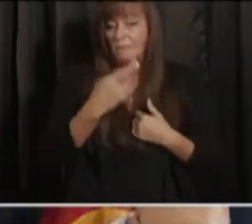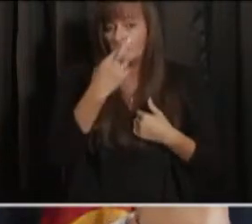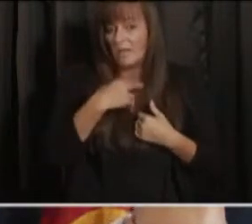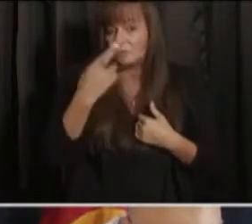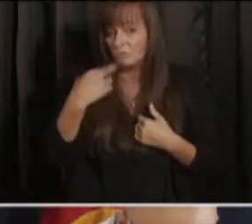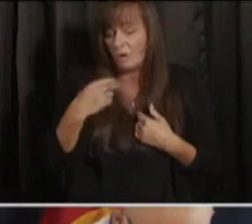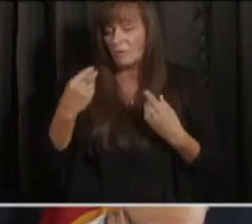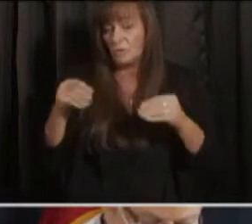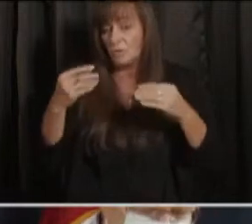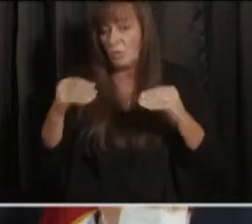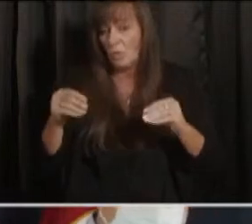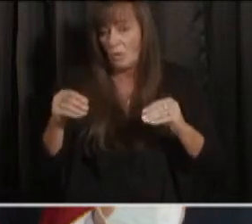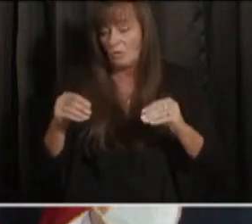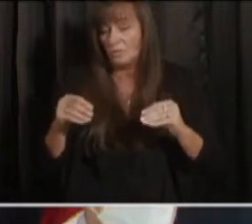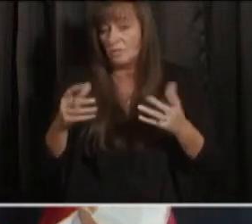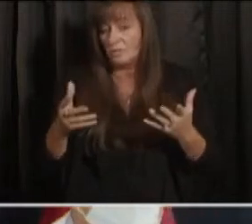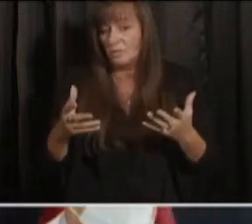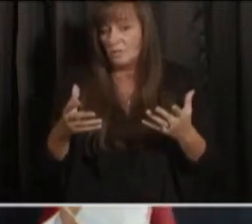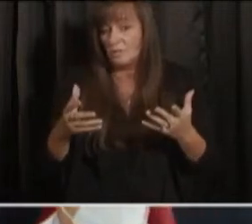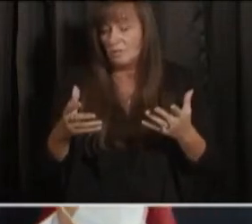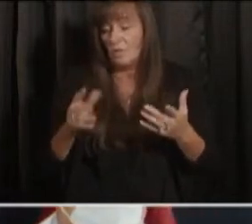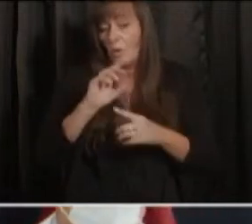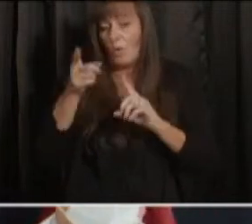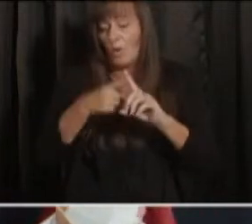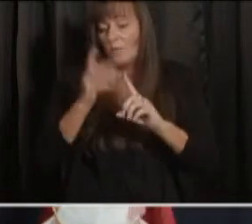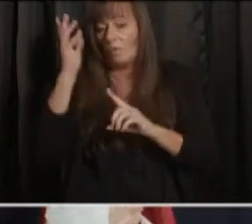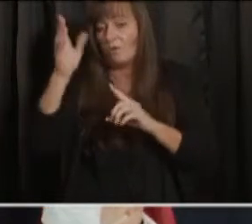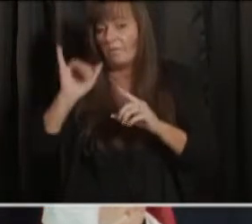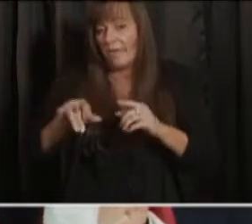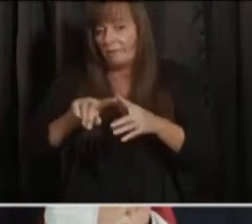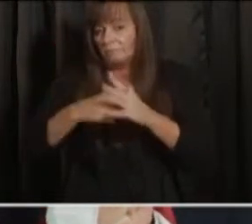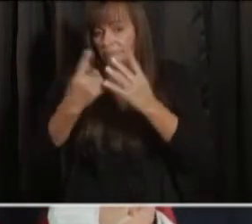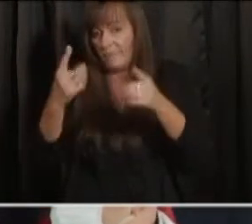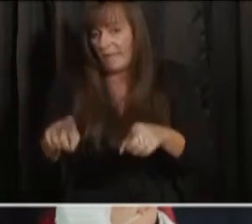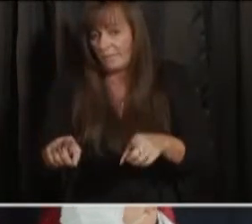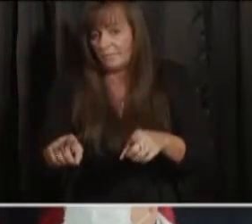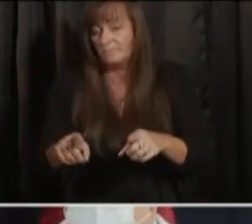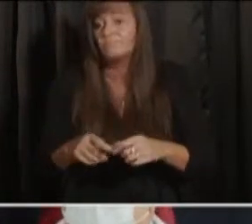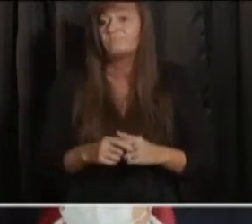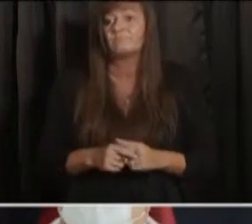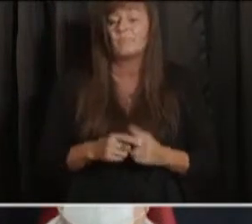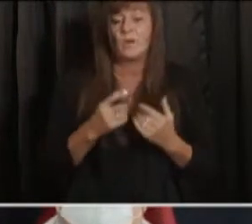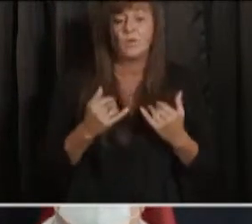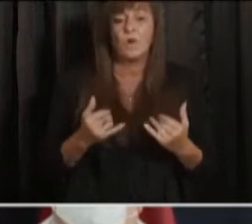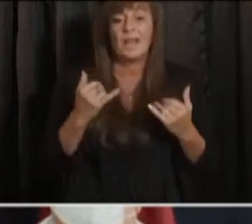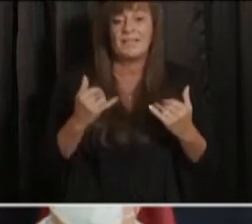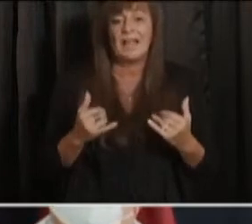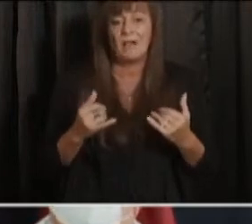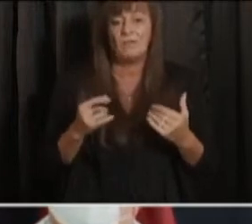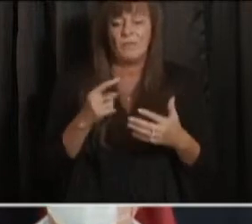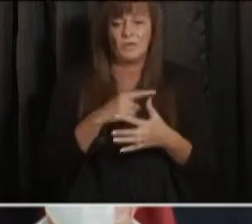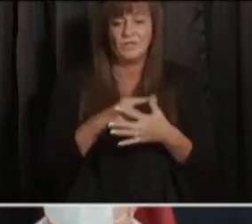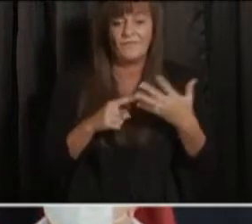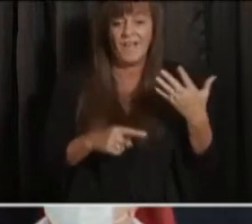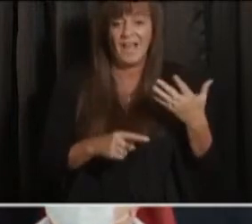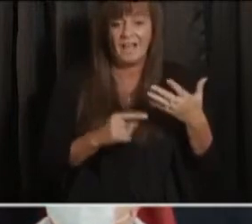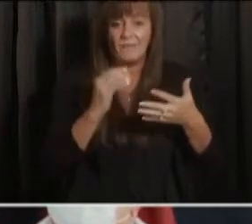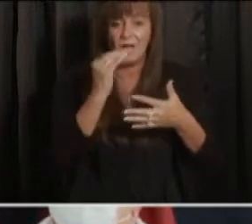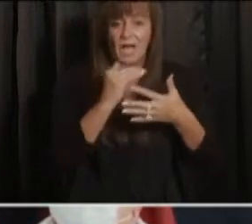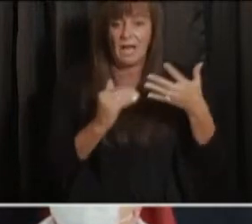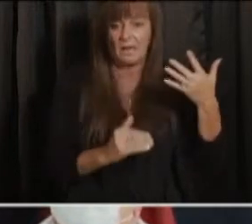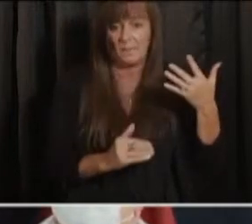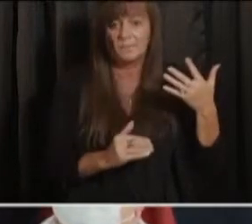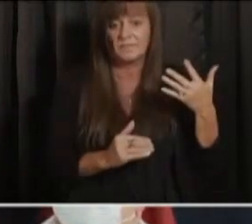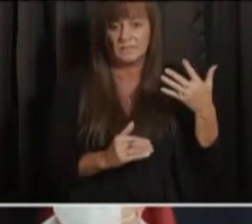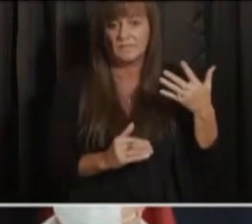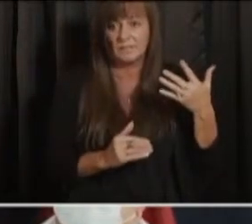think a lot of people are just wondering, what point would that happen? So what we're looking at this point are the 5 items that are on the